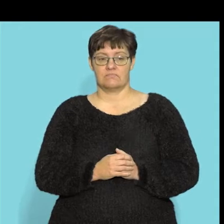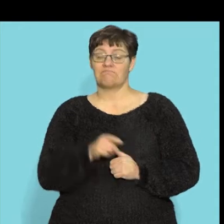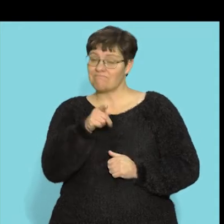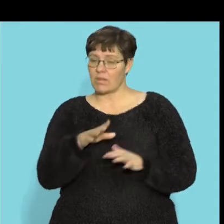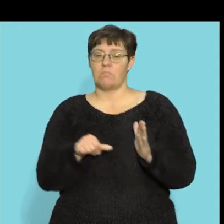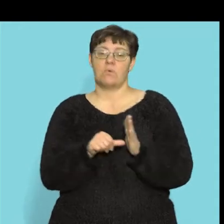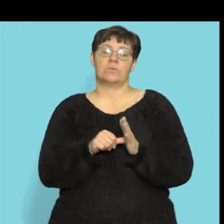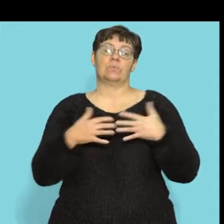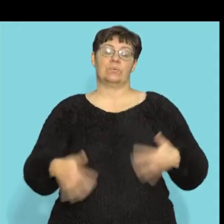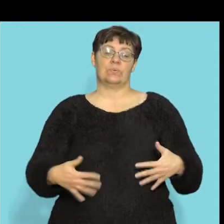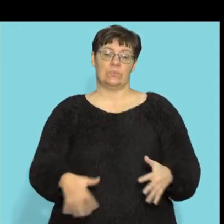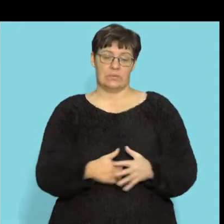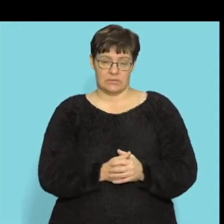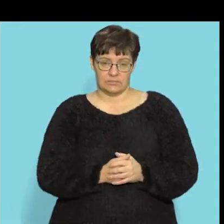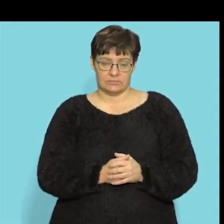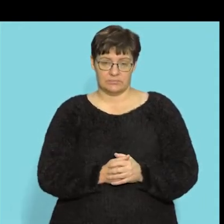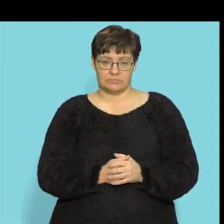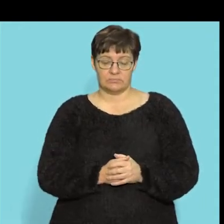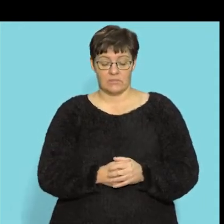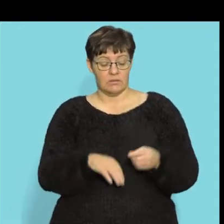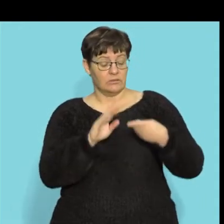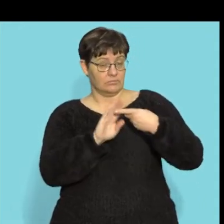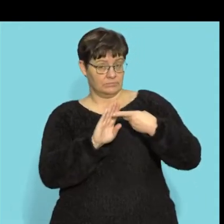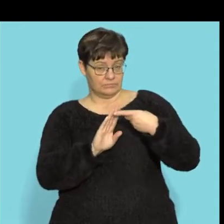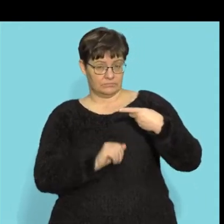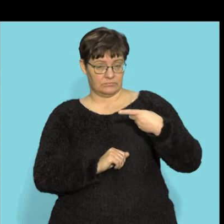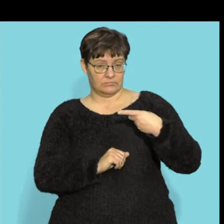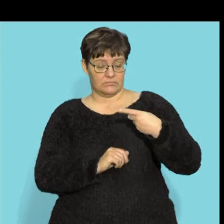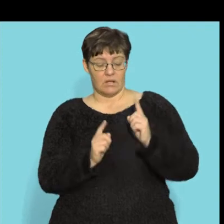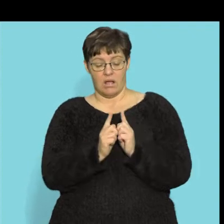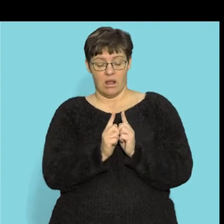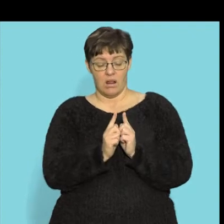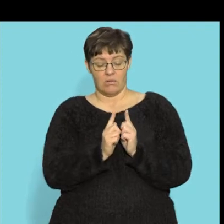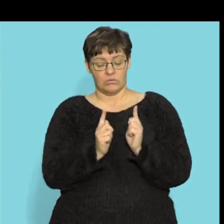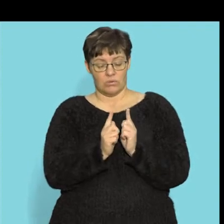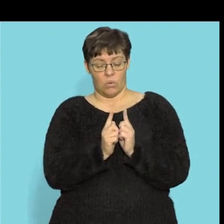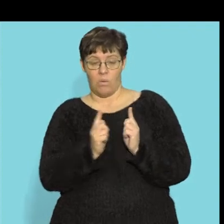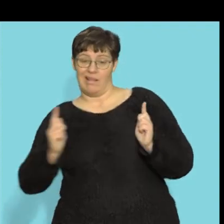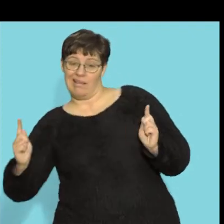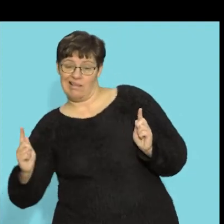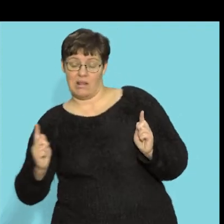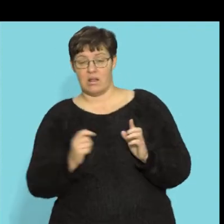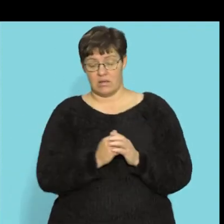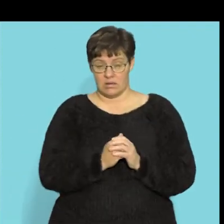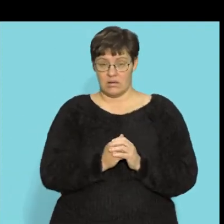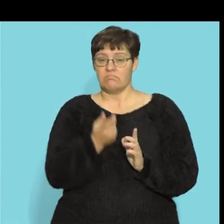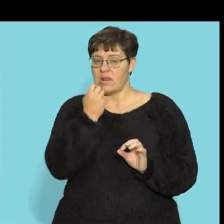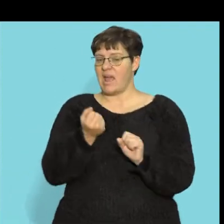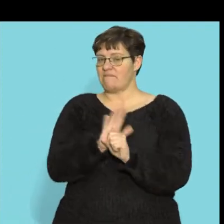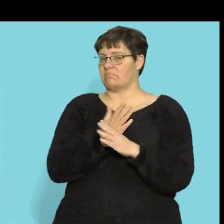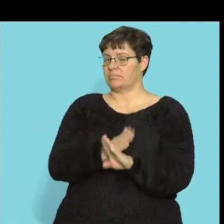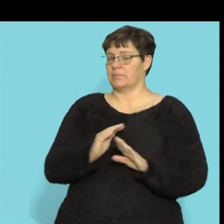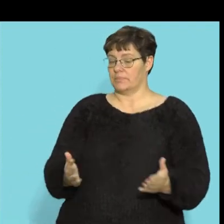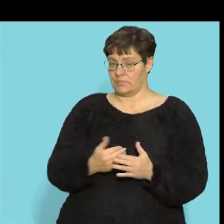Right, so that's very, very important. Right, now the first one has to do with length of a conductor and how it